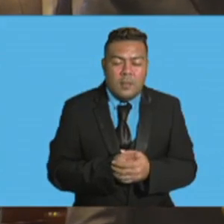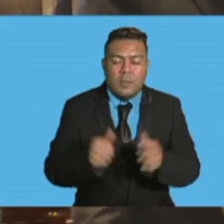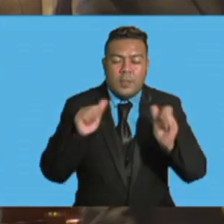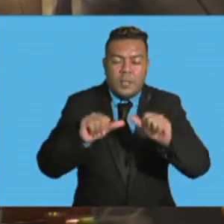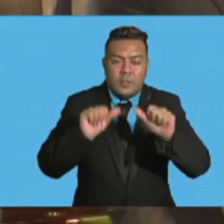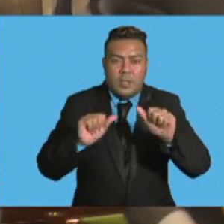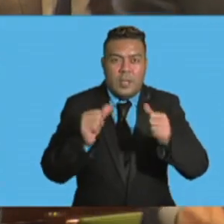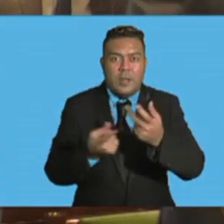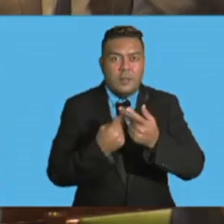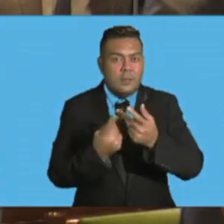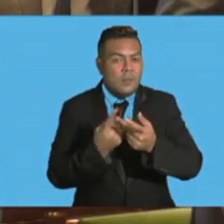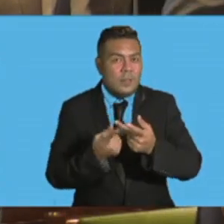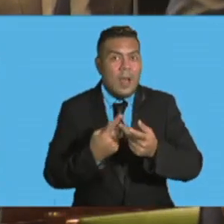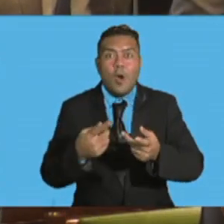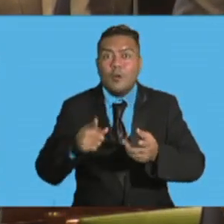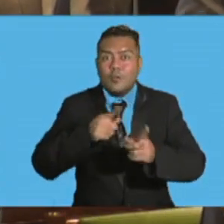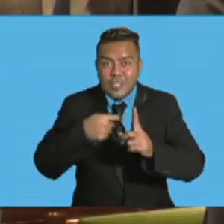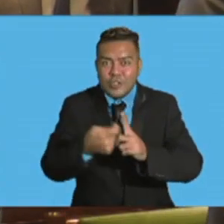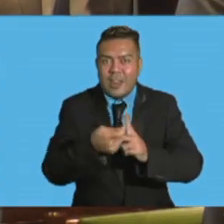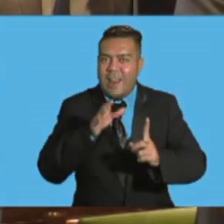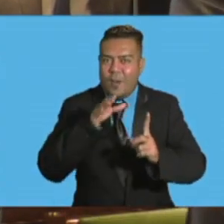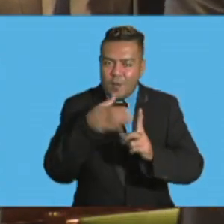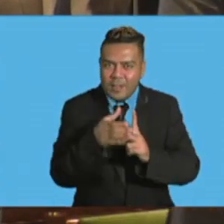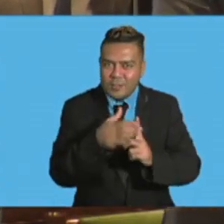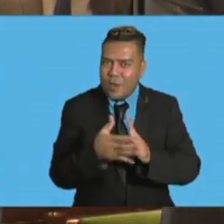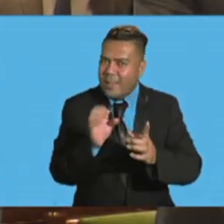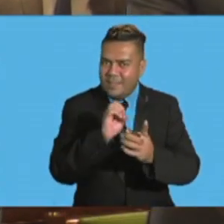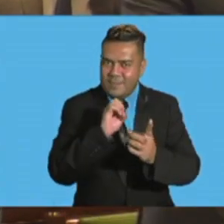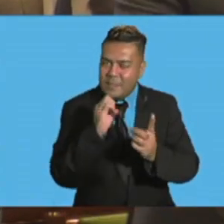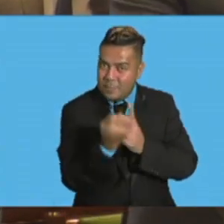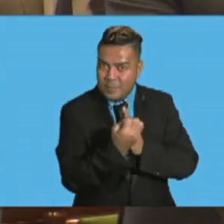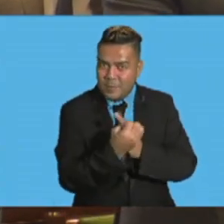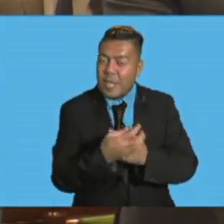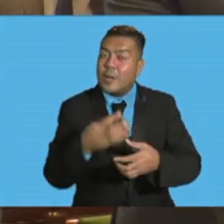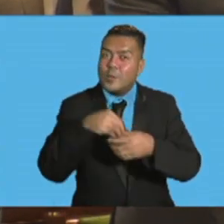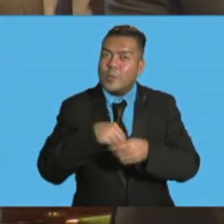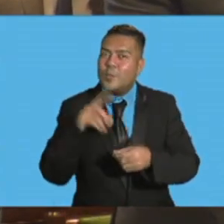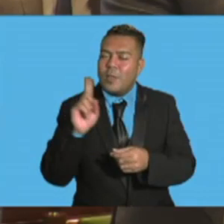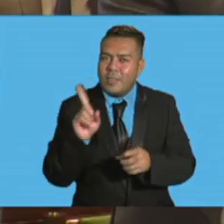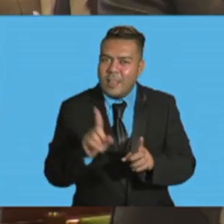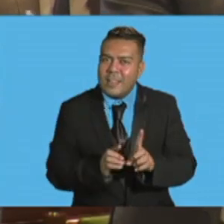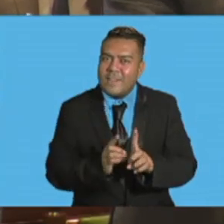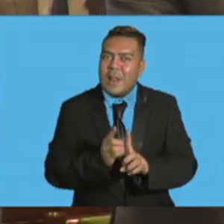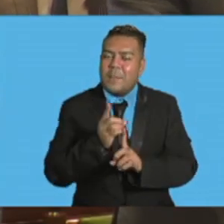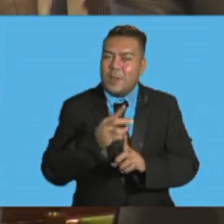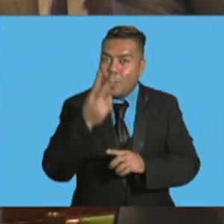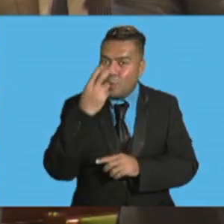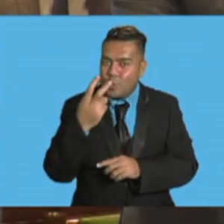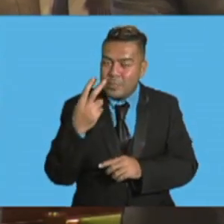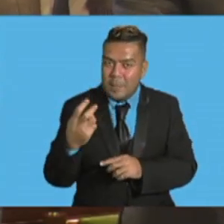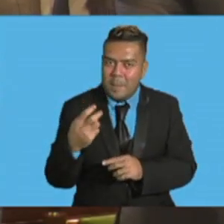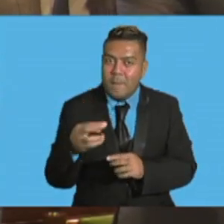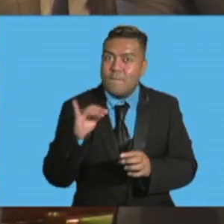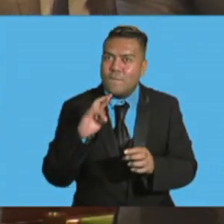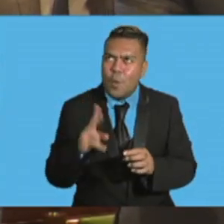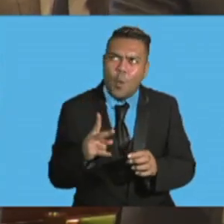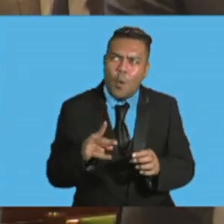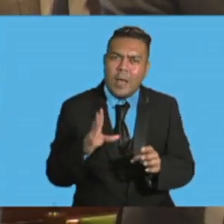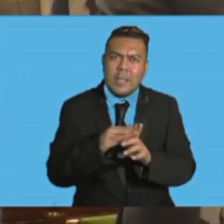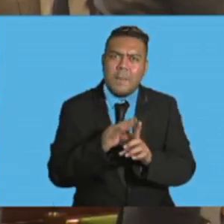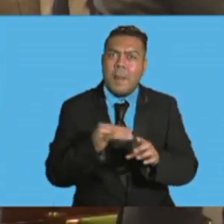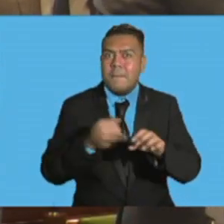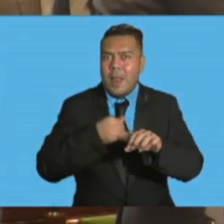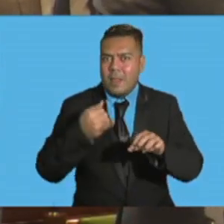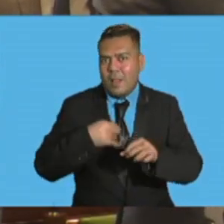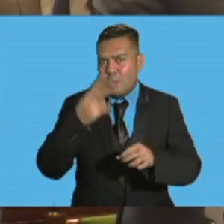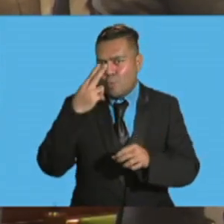of our traditions and culture and environment, including developing niche tourism segments like medical tourism.